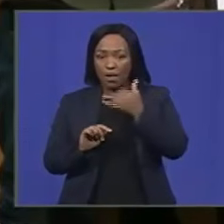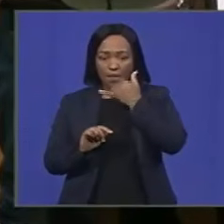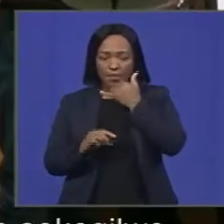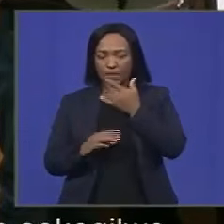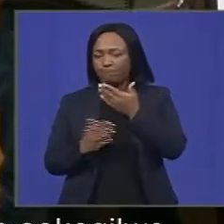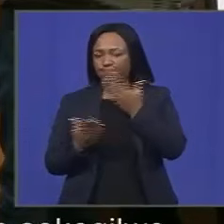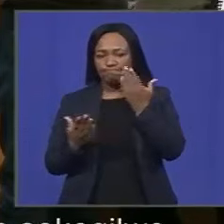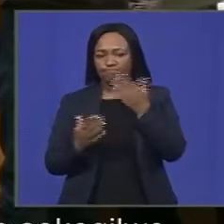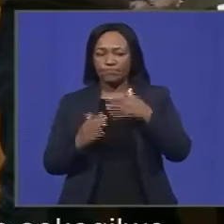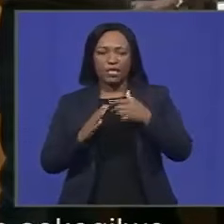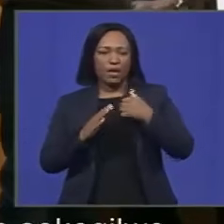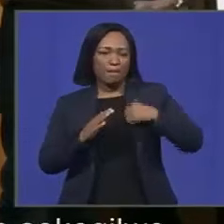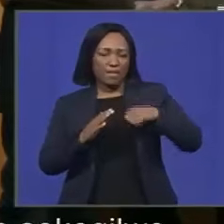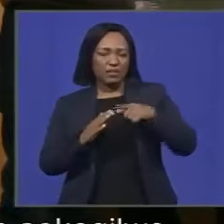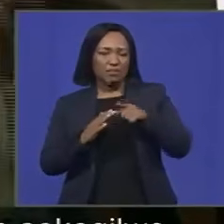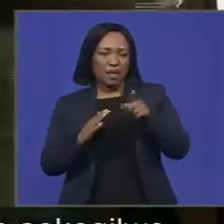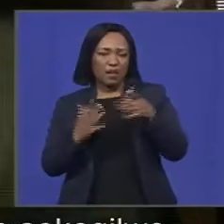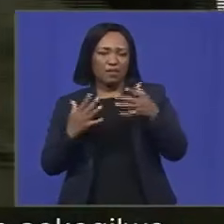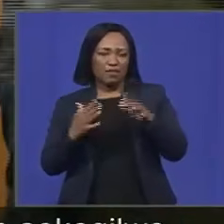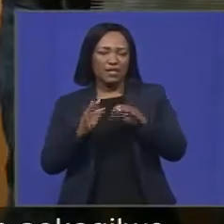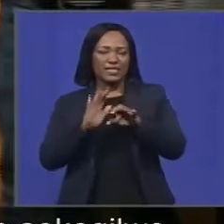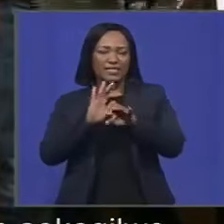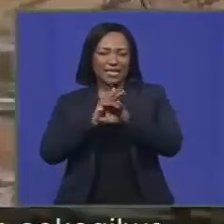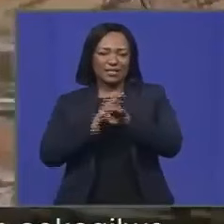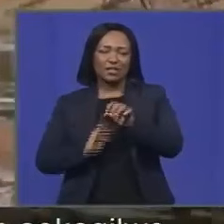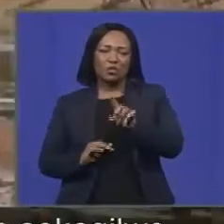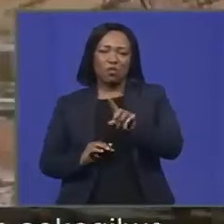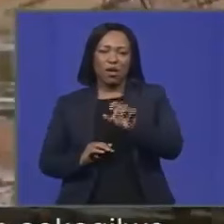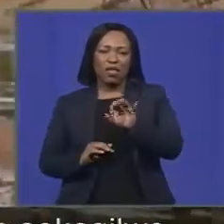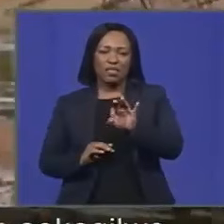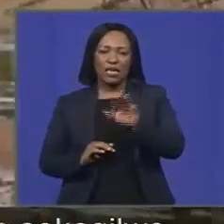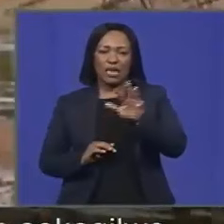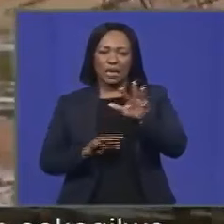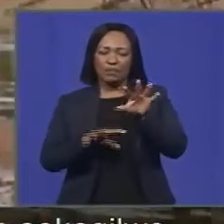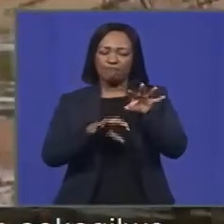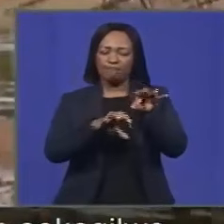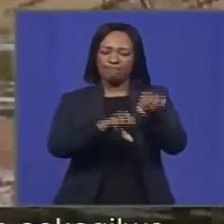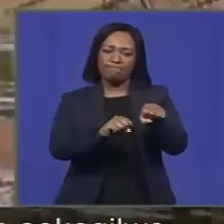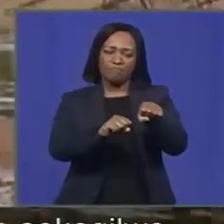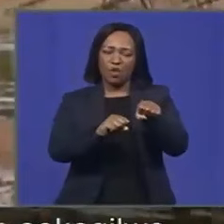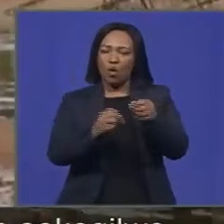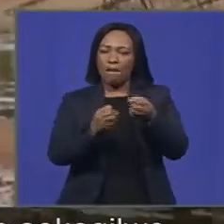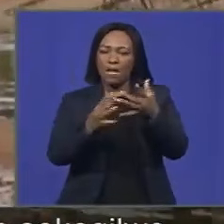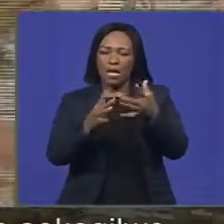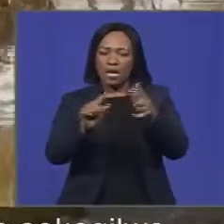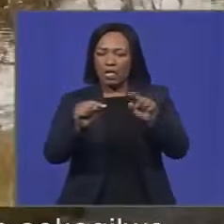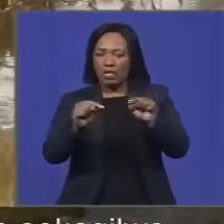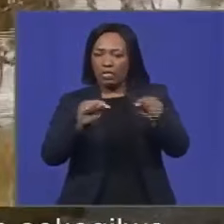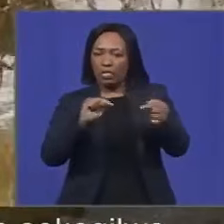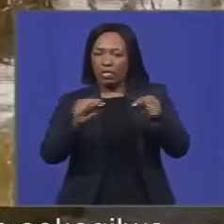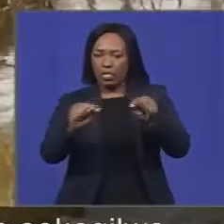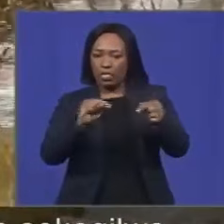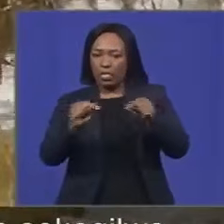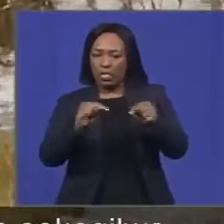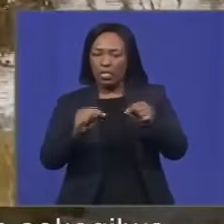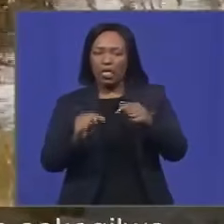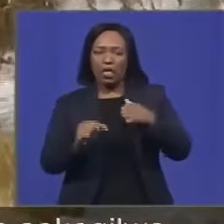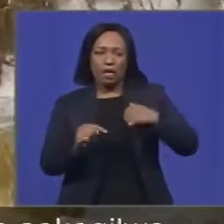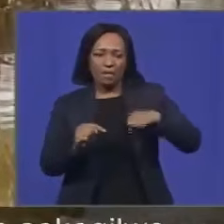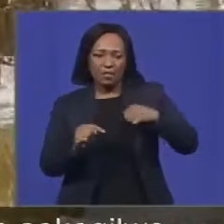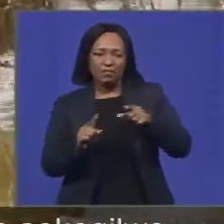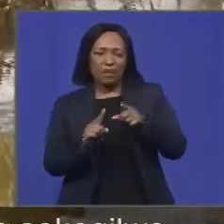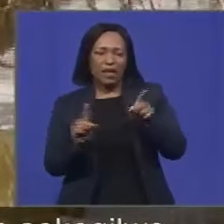Masepala o ne wa bewa mo tlase ga tsamaiso ya section 139 morago ga gore go nne le dikgogakgogano. Badiri ba masepala ba ne